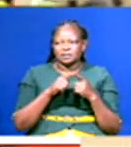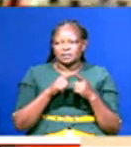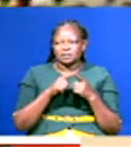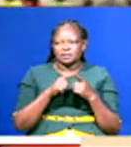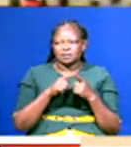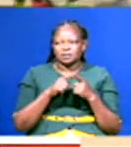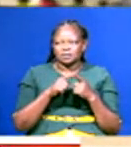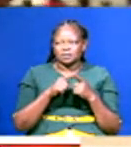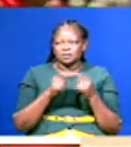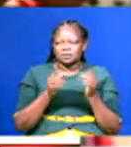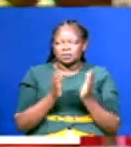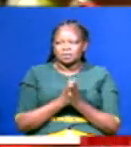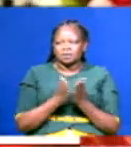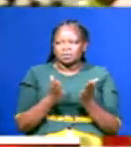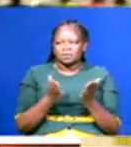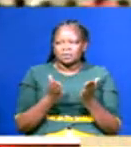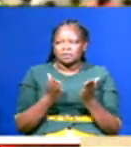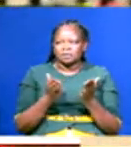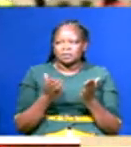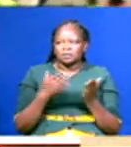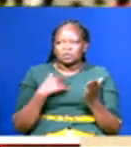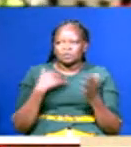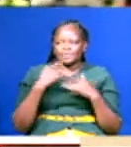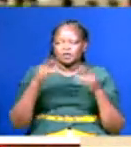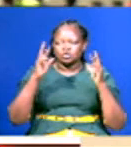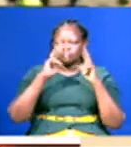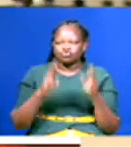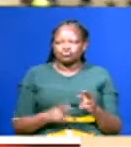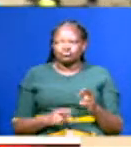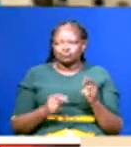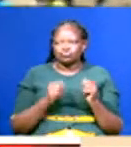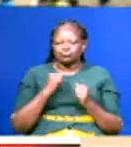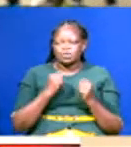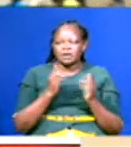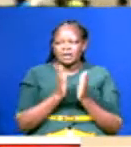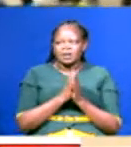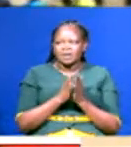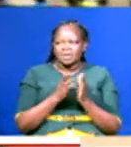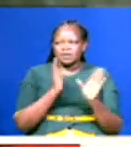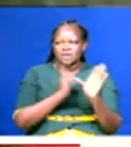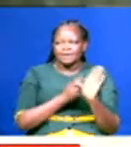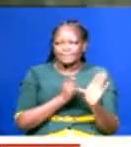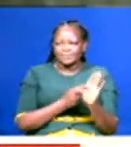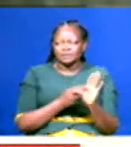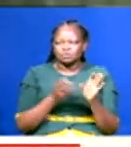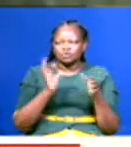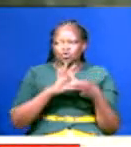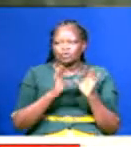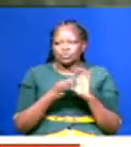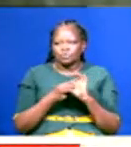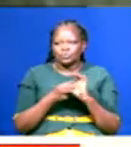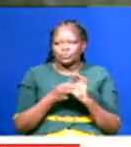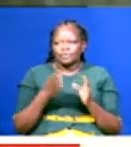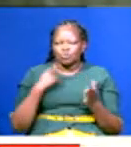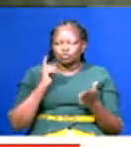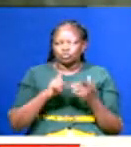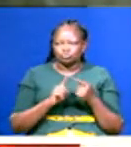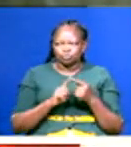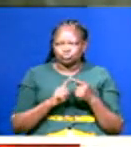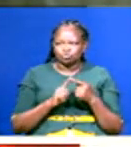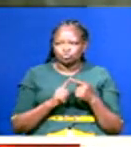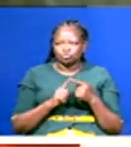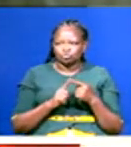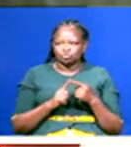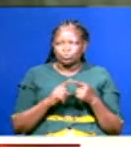And Takimbia ni like ni kwa international athlete. I participate in the Olympics. Yeah. Nataka ni kuwe